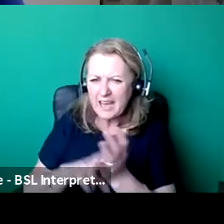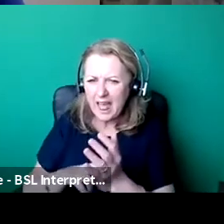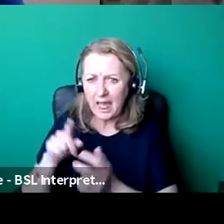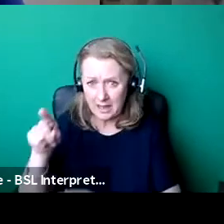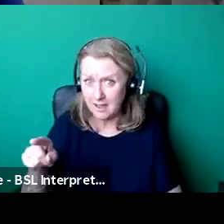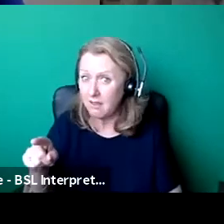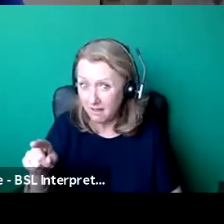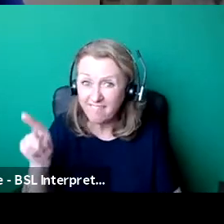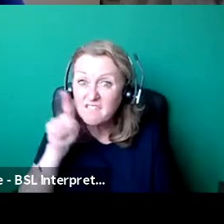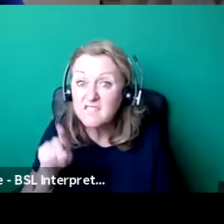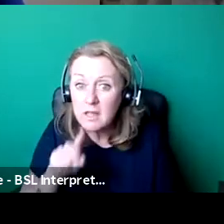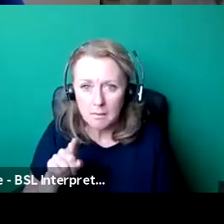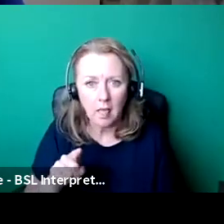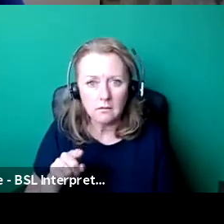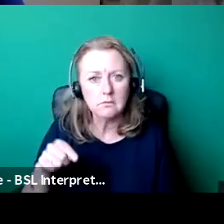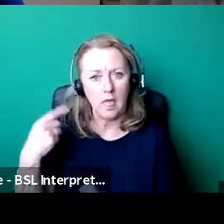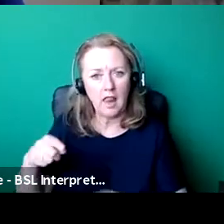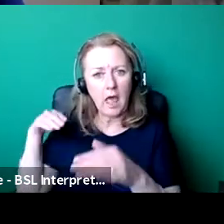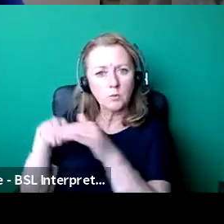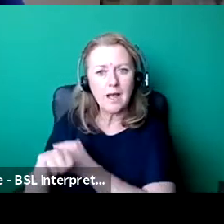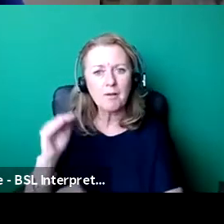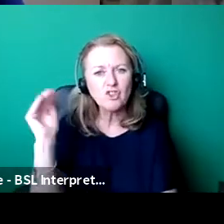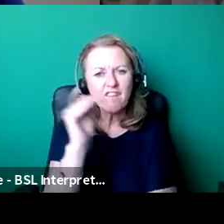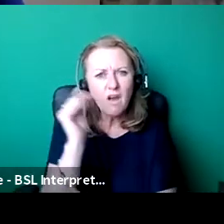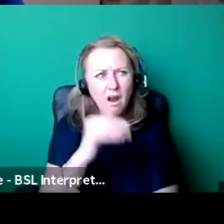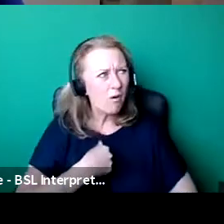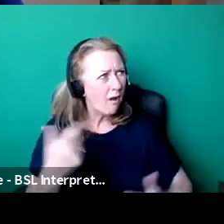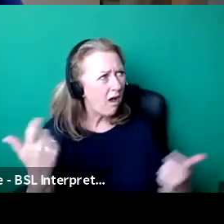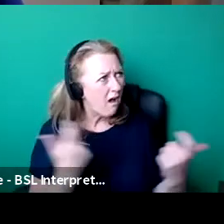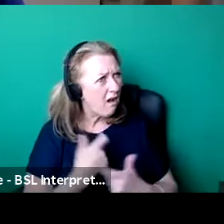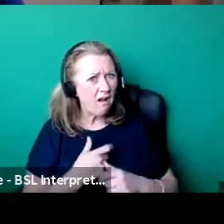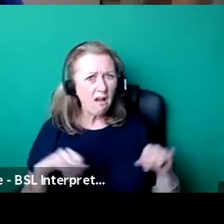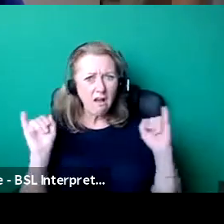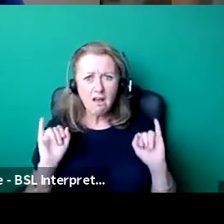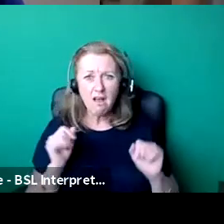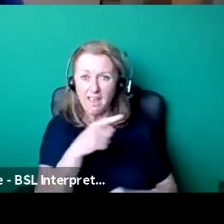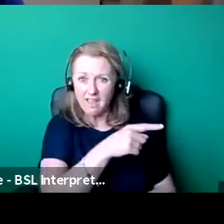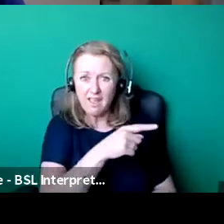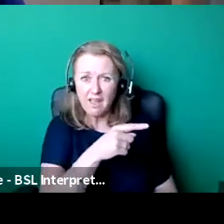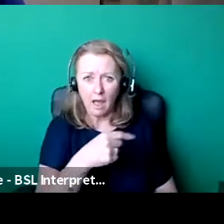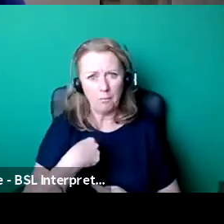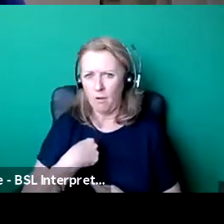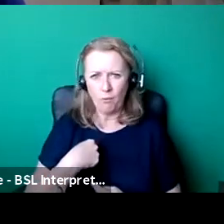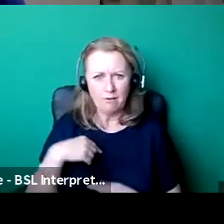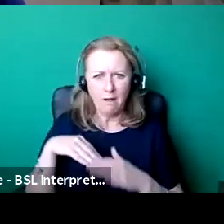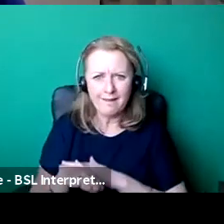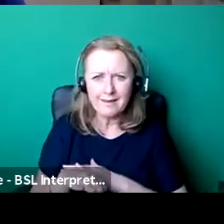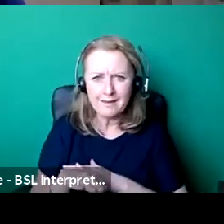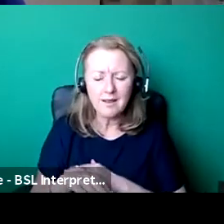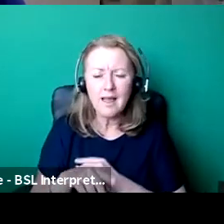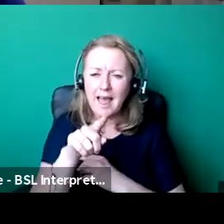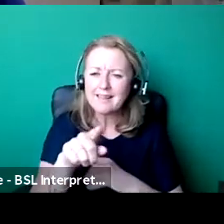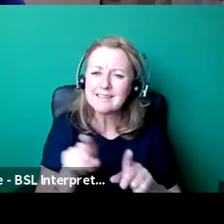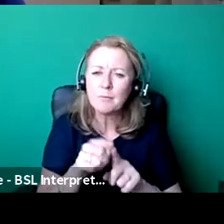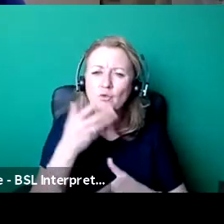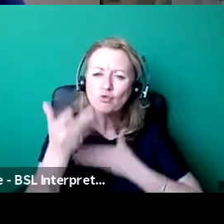be female, she was allowed in because she was a foreigner, which we found hilarious. But there were other stories like the one you mentioned. Just